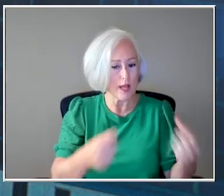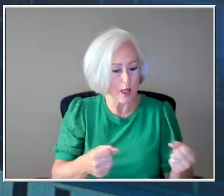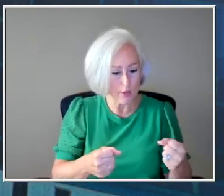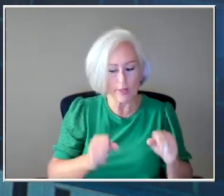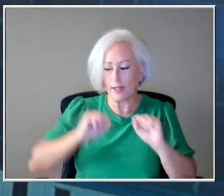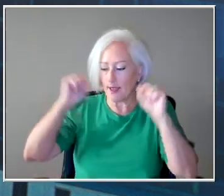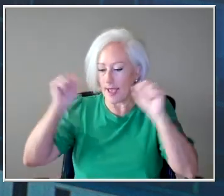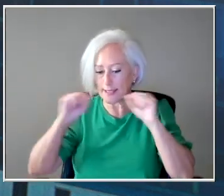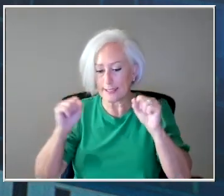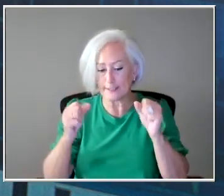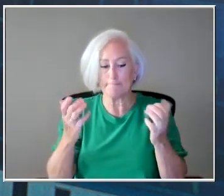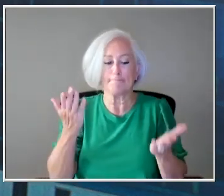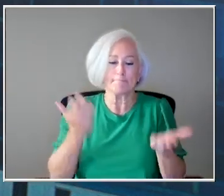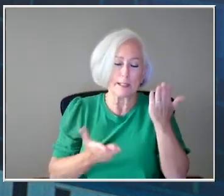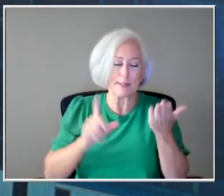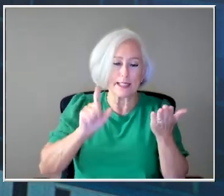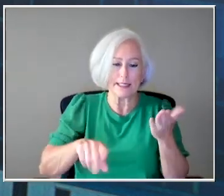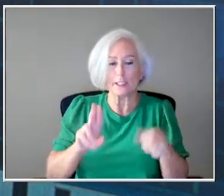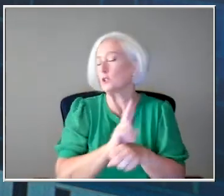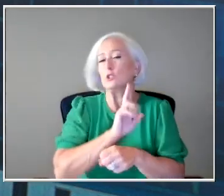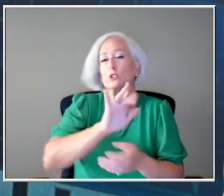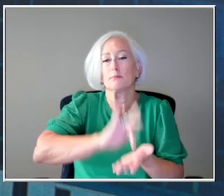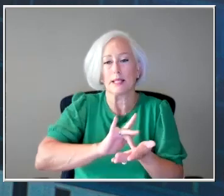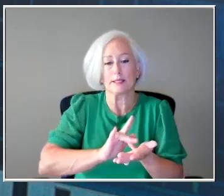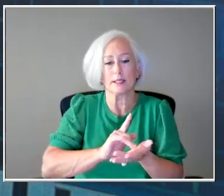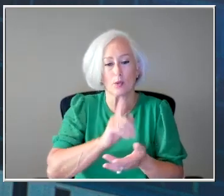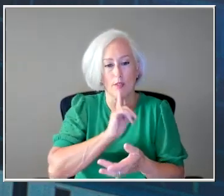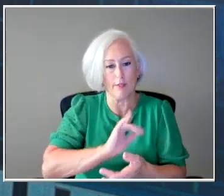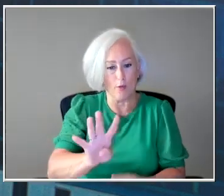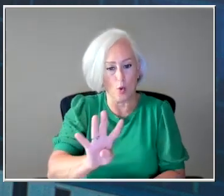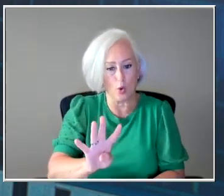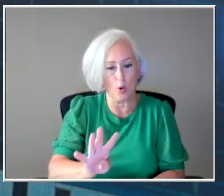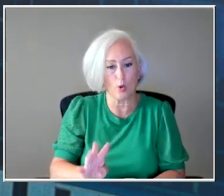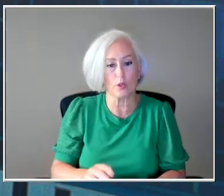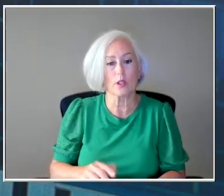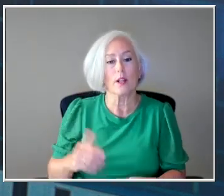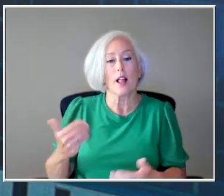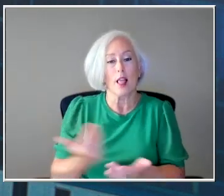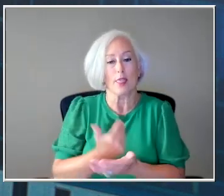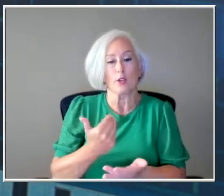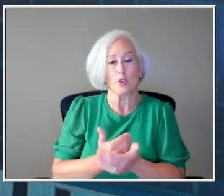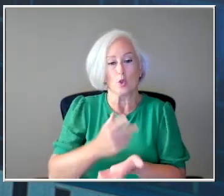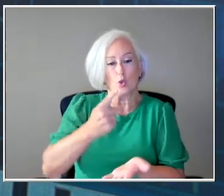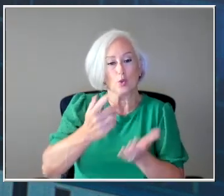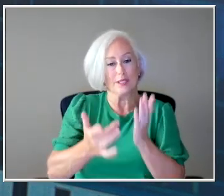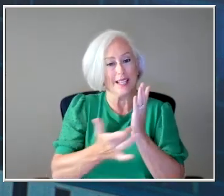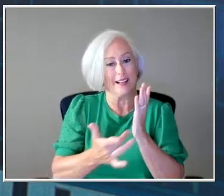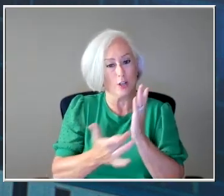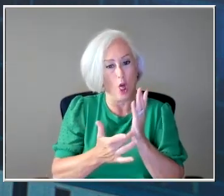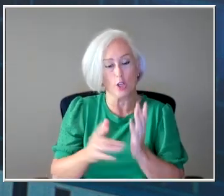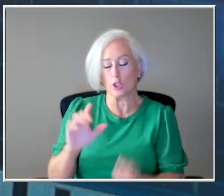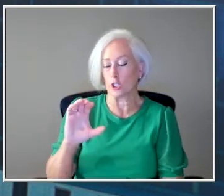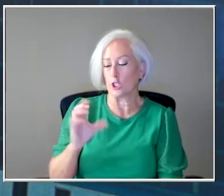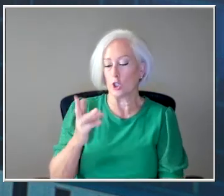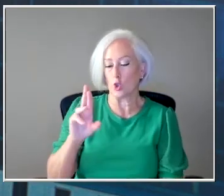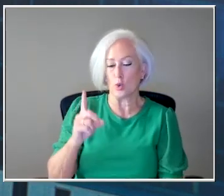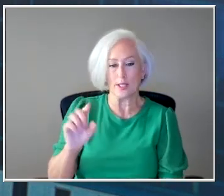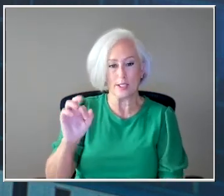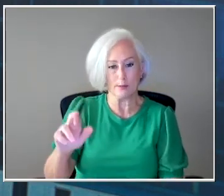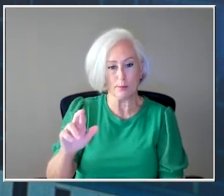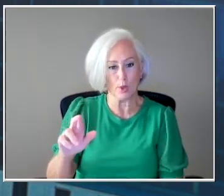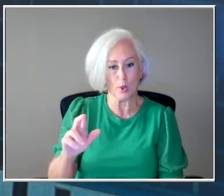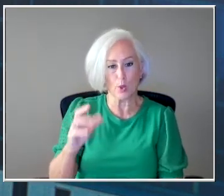child. And his newer therapy coming out in this CRISPR technology is incredibly possible to